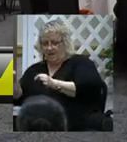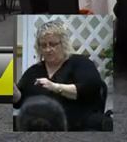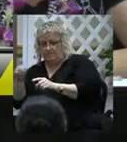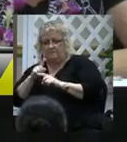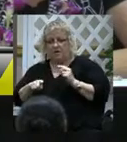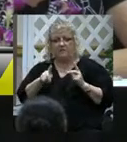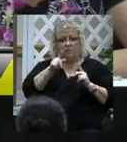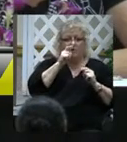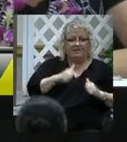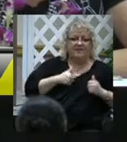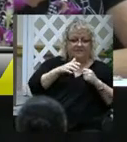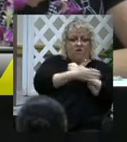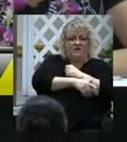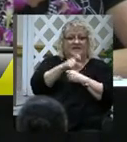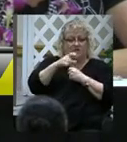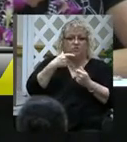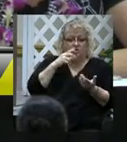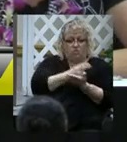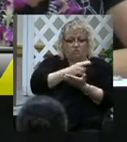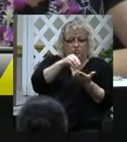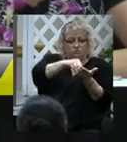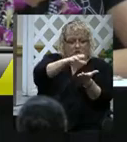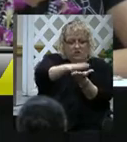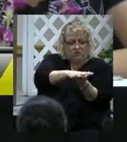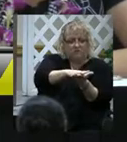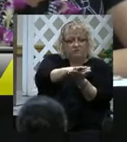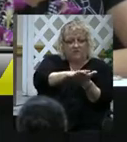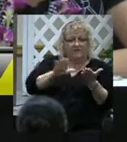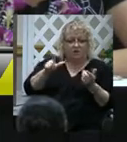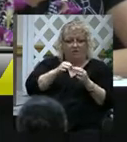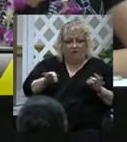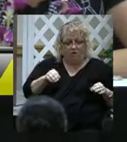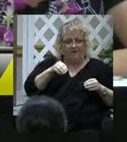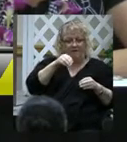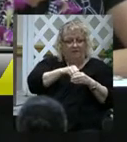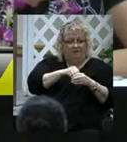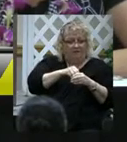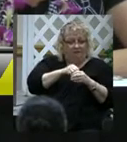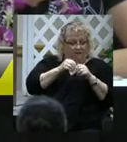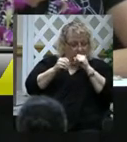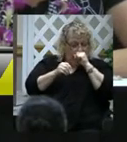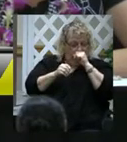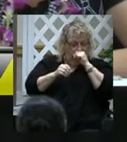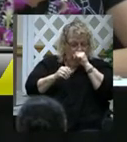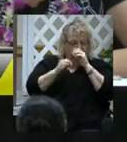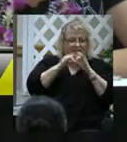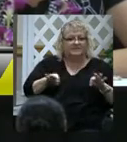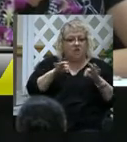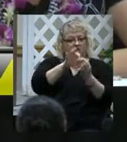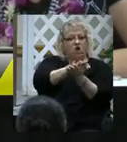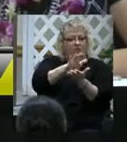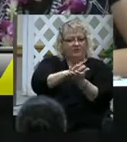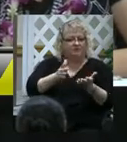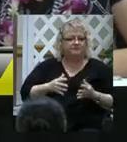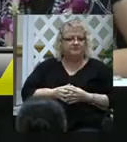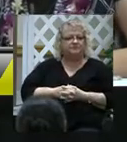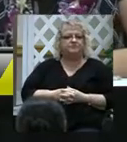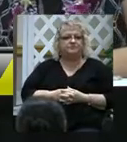the people who live in this country need to use a written version of their language if they're going to, or something like that. I'm not sure how to.